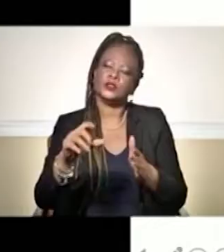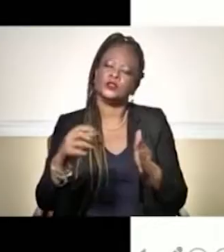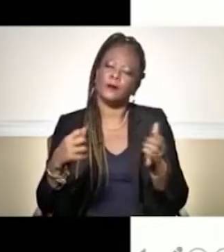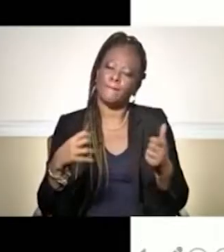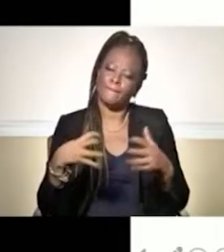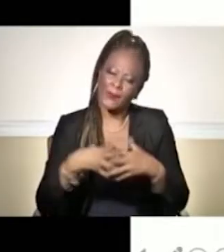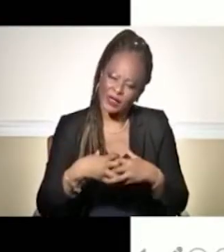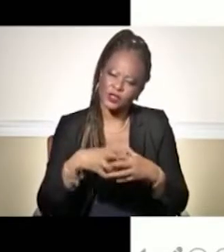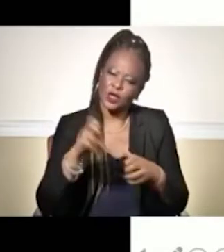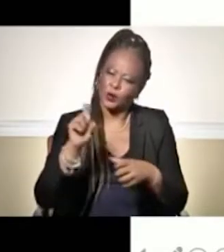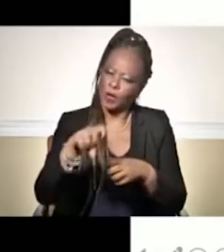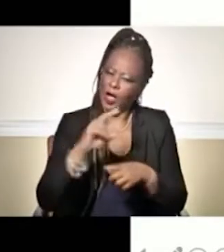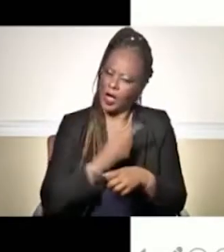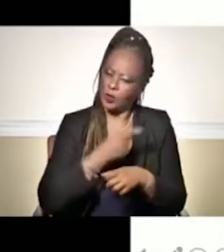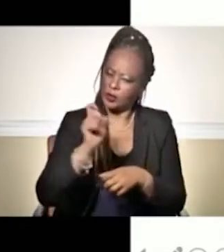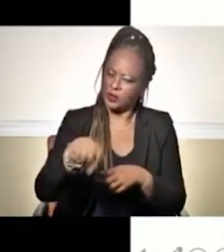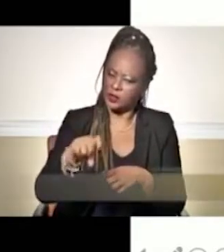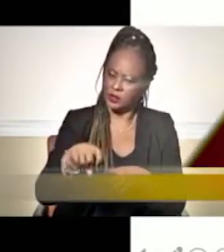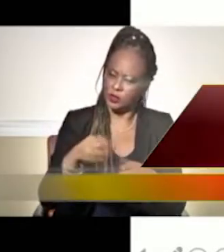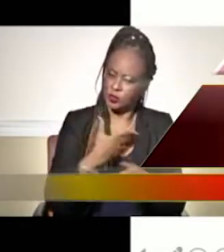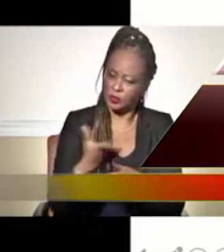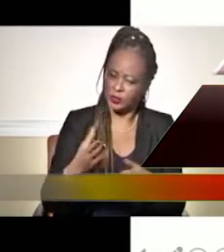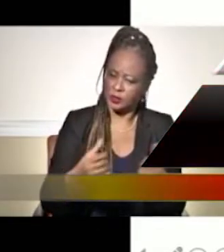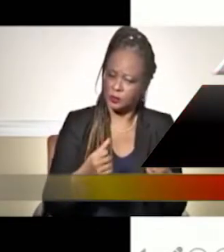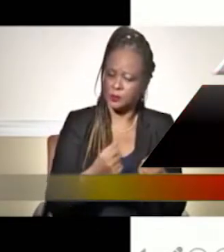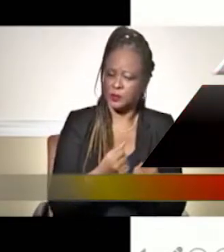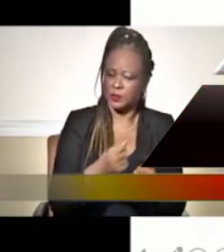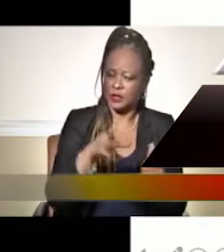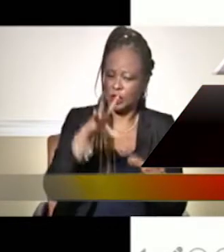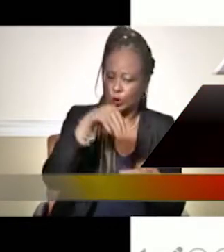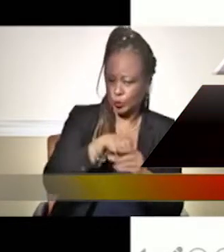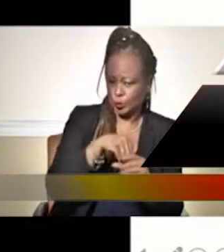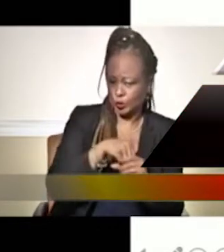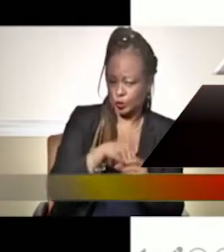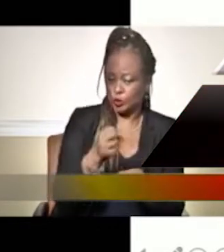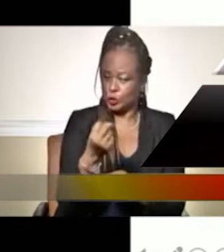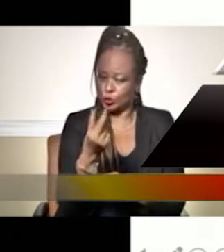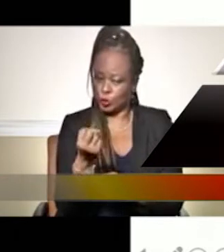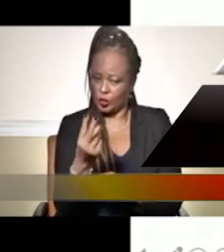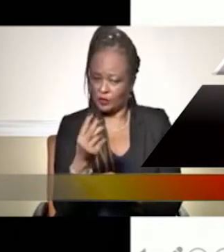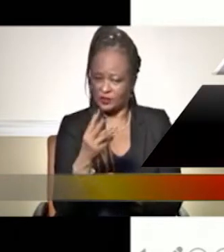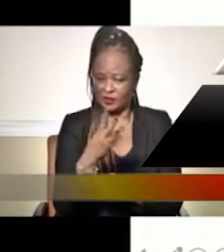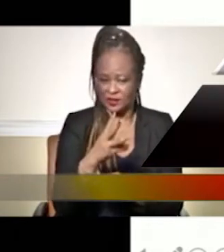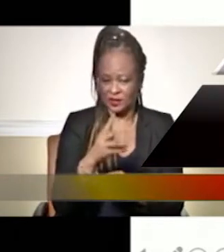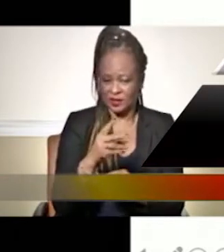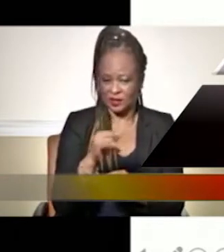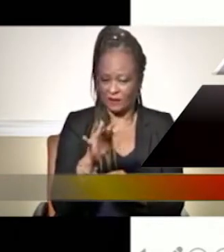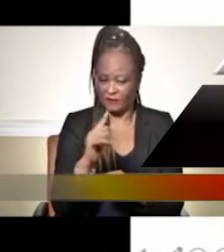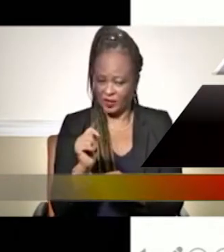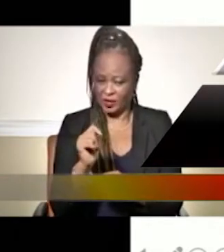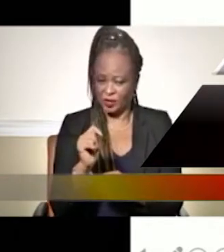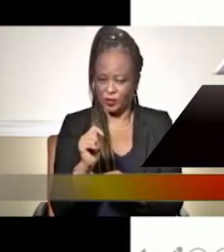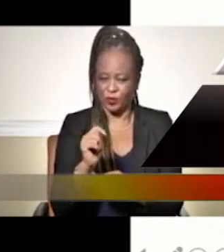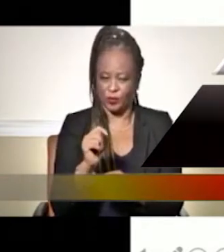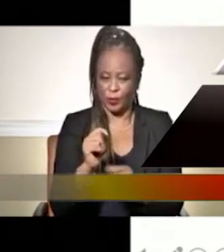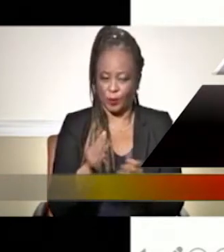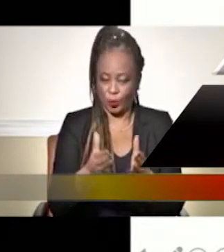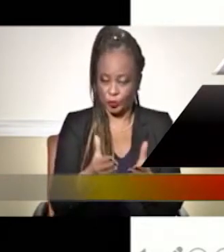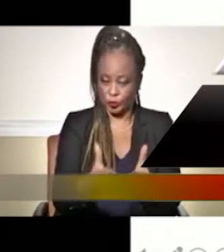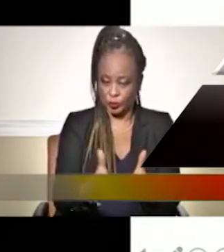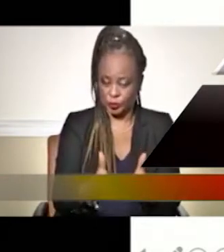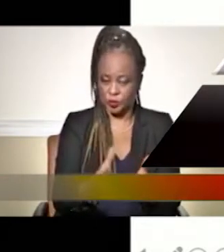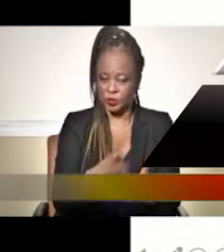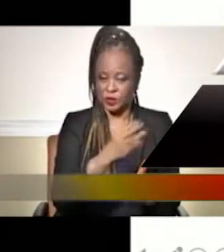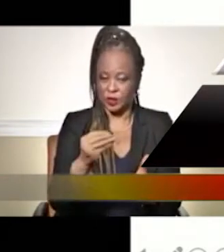events. In an effort to increase building resilience and to ensure that reconstruction, renovation, repair, and